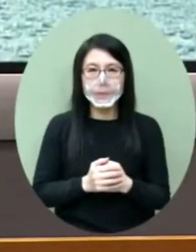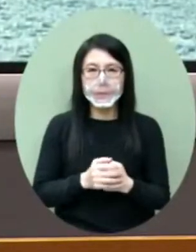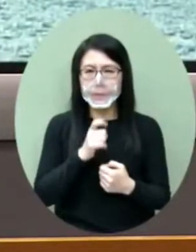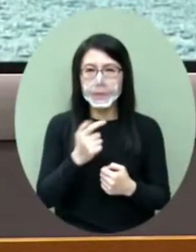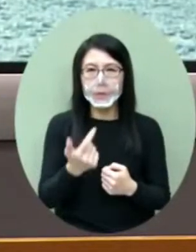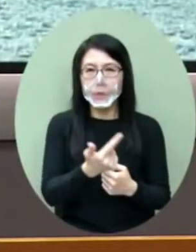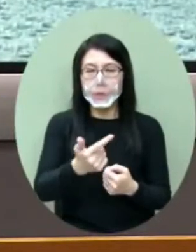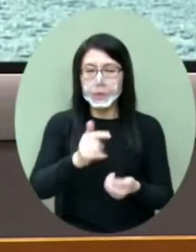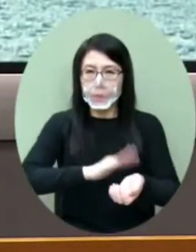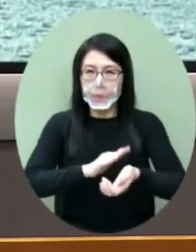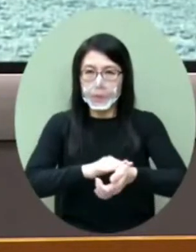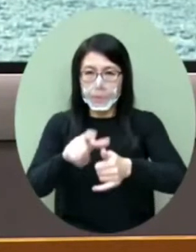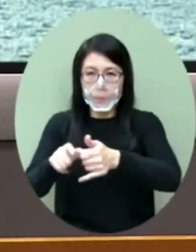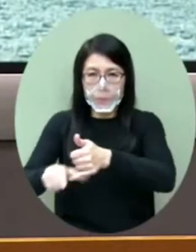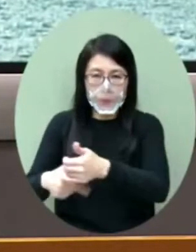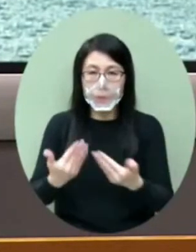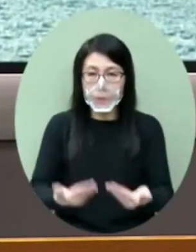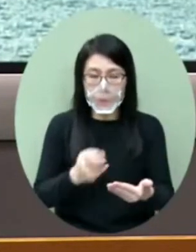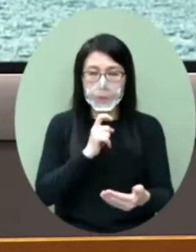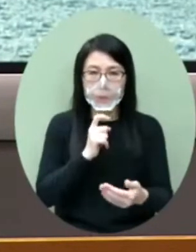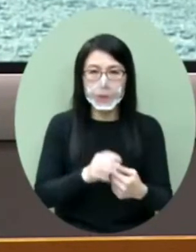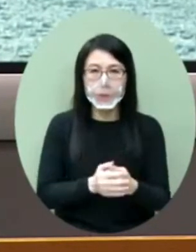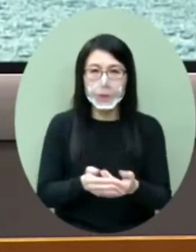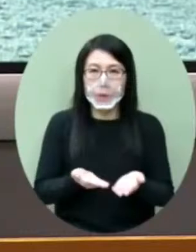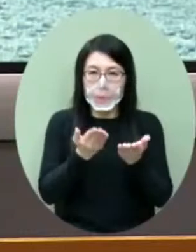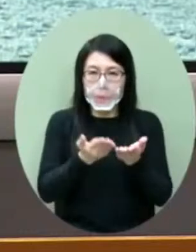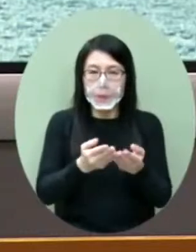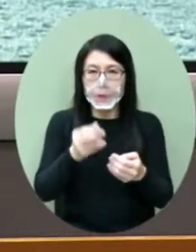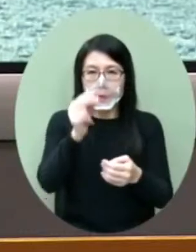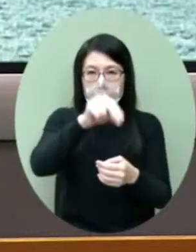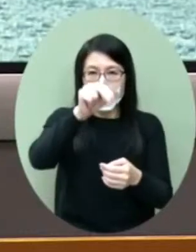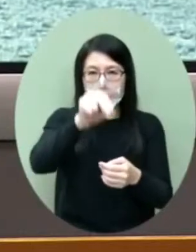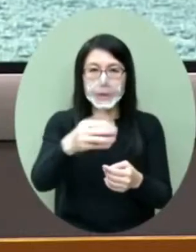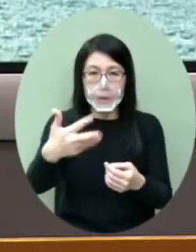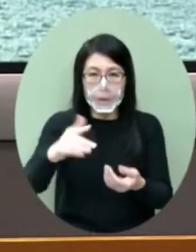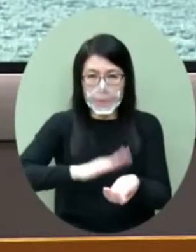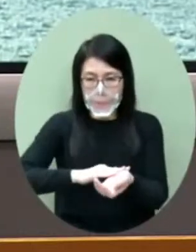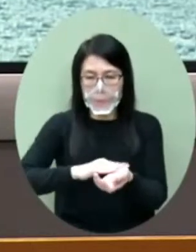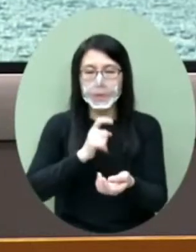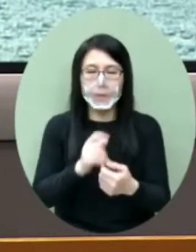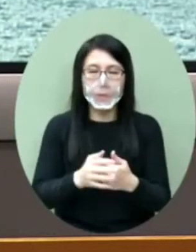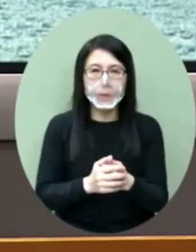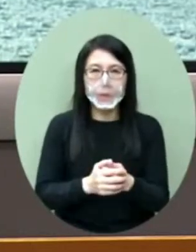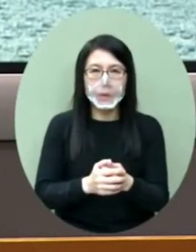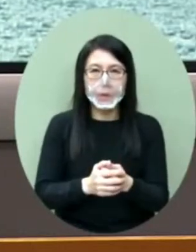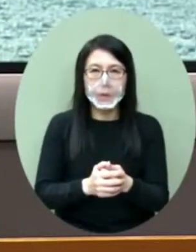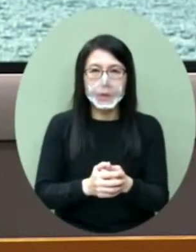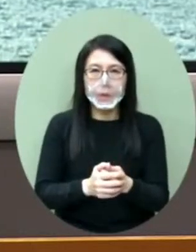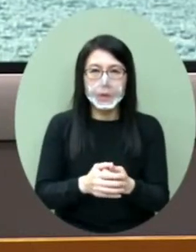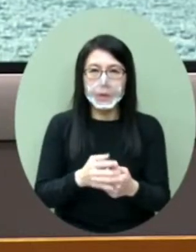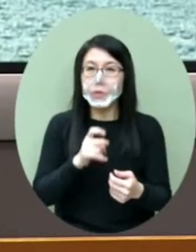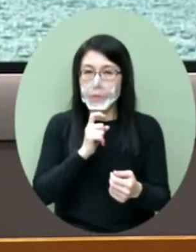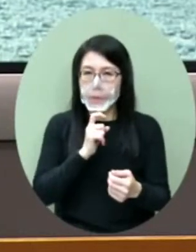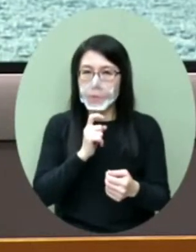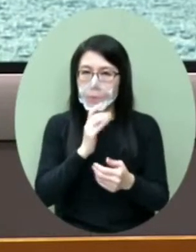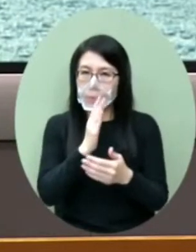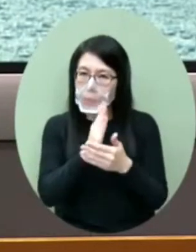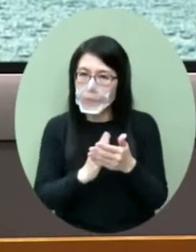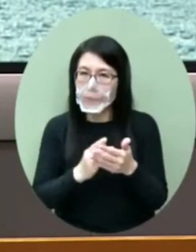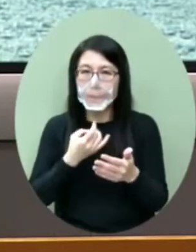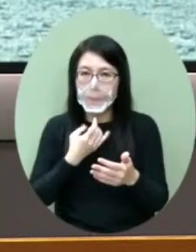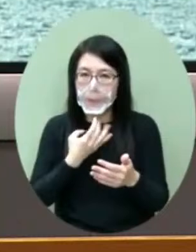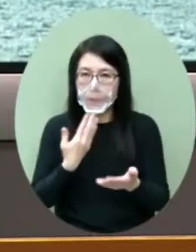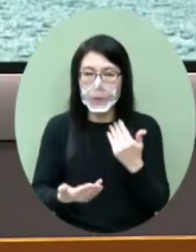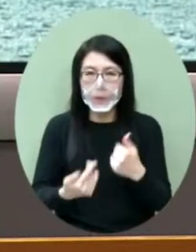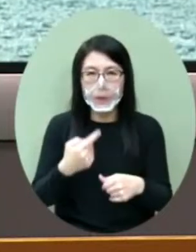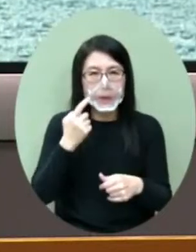The epidemic situation still reporting lots of cases. Well, today we have over 7,000 cases. I believe that